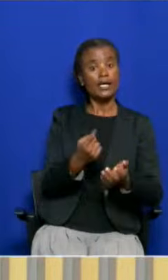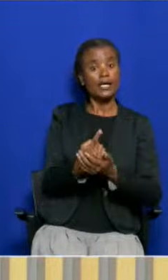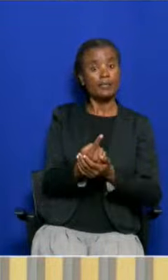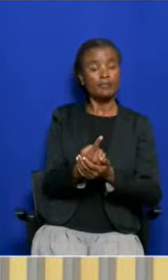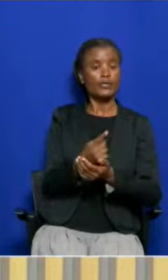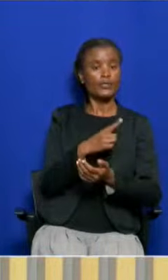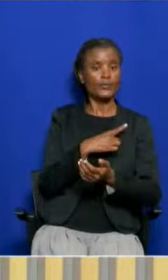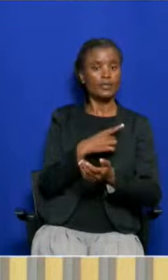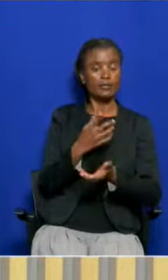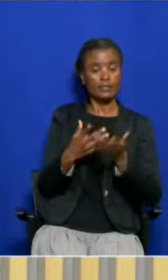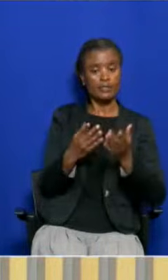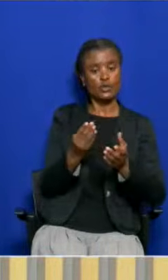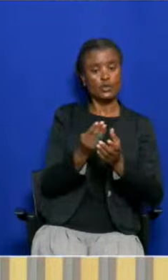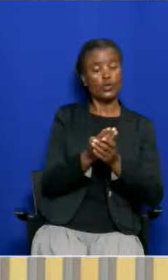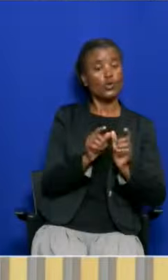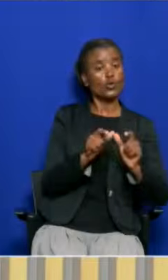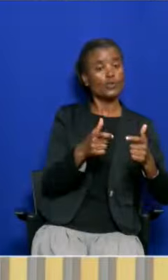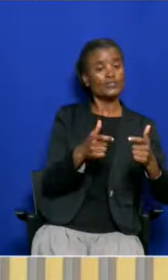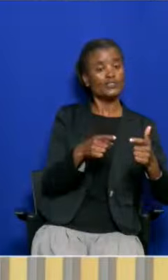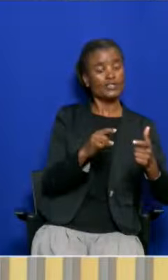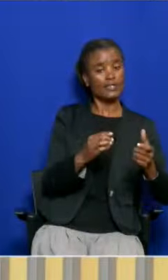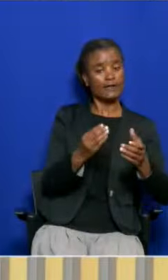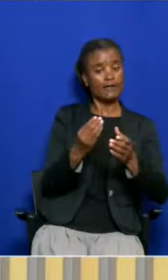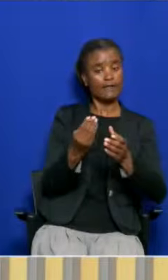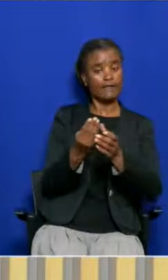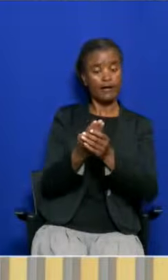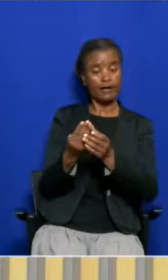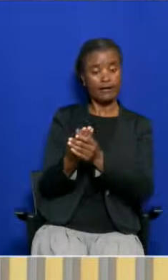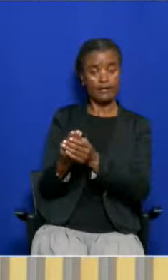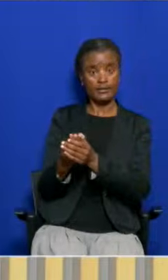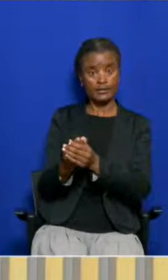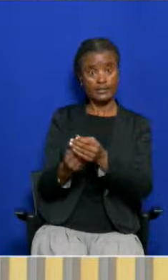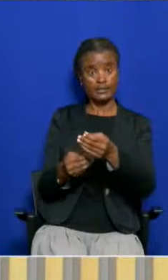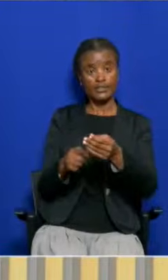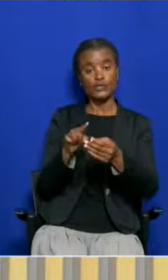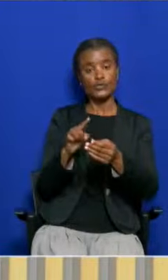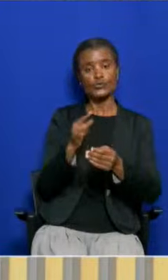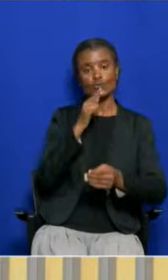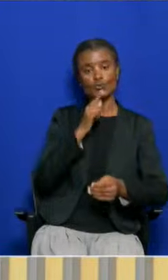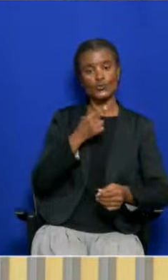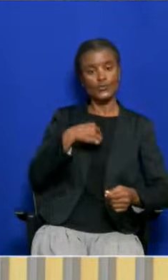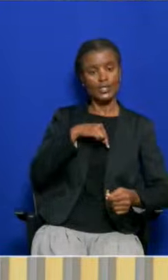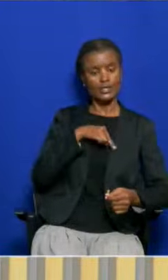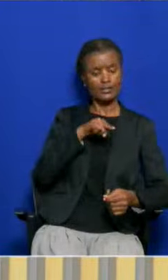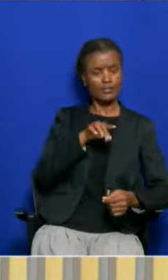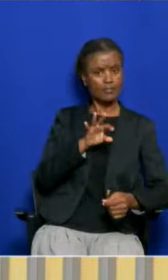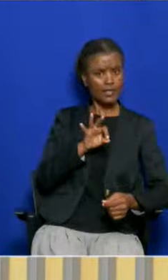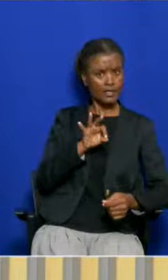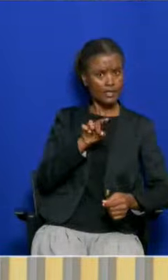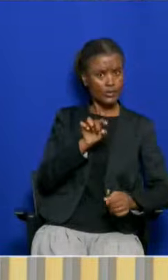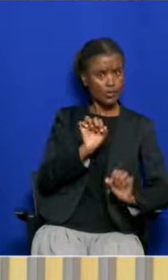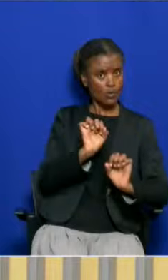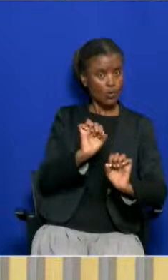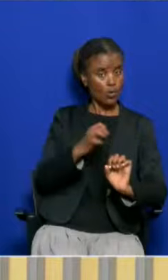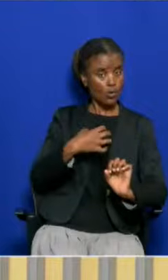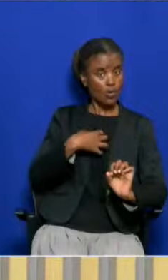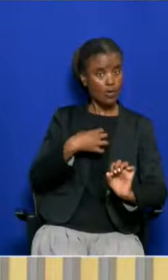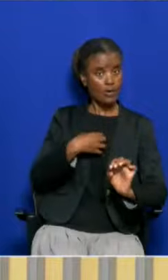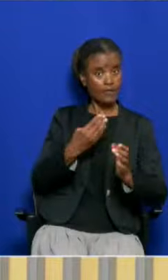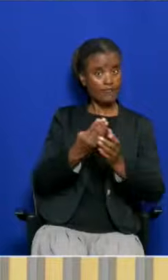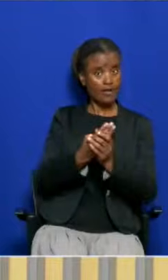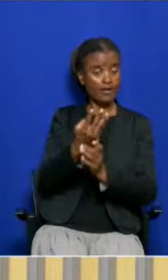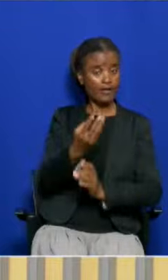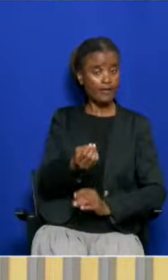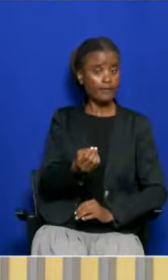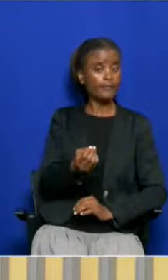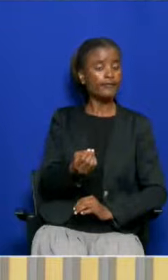files, you told us when we resumed on Monday that you made your own files. Now, Sergeant